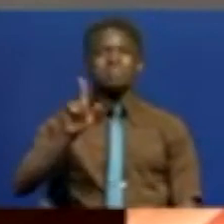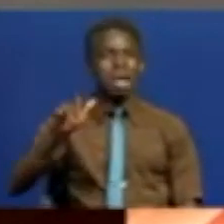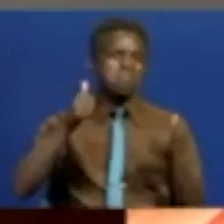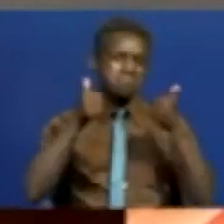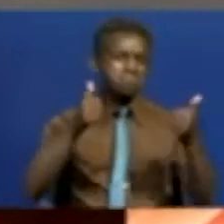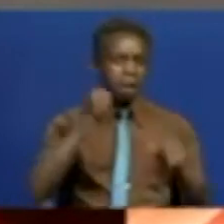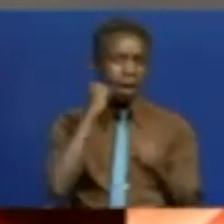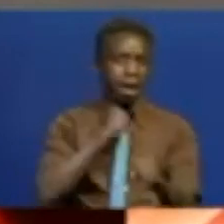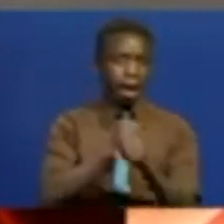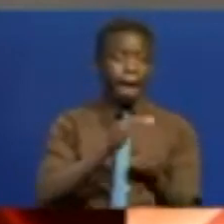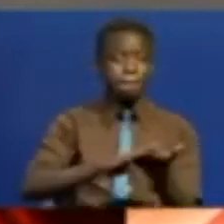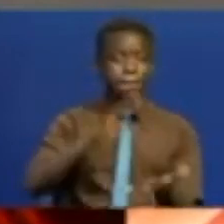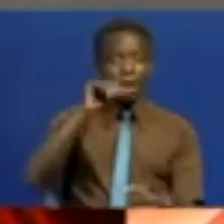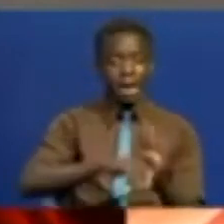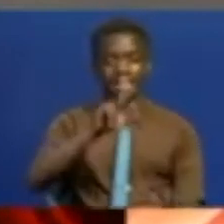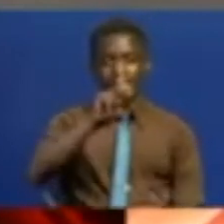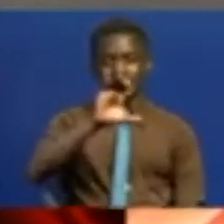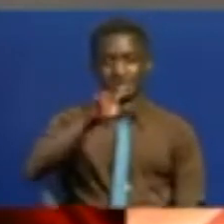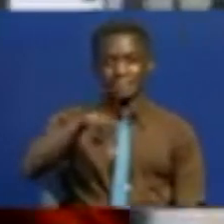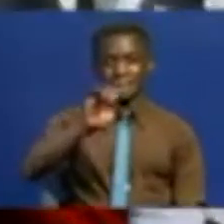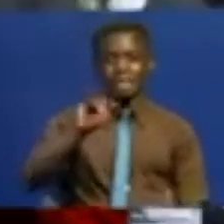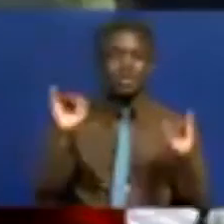more in the KCPE News Roundup.